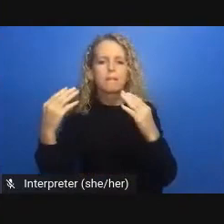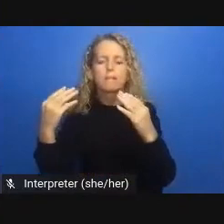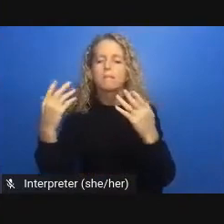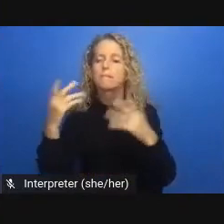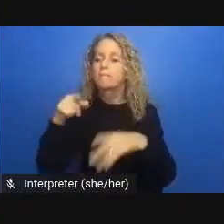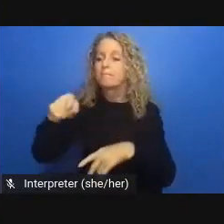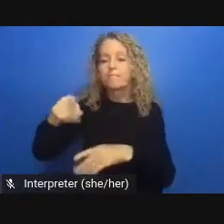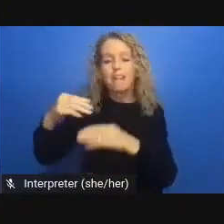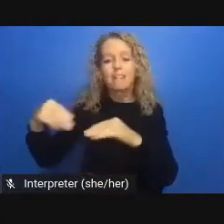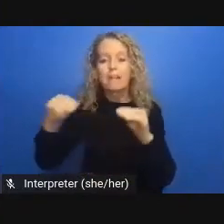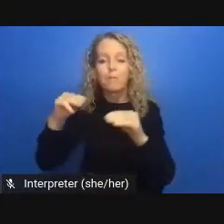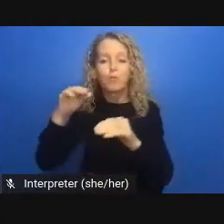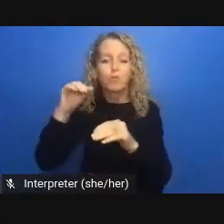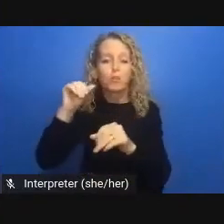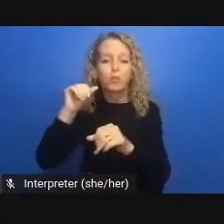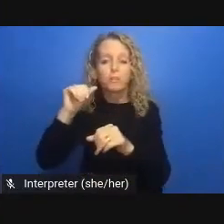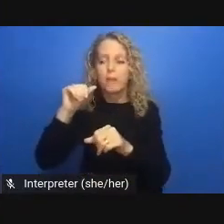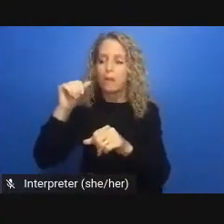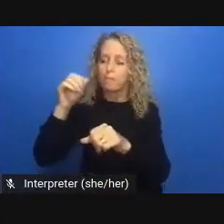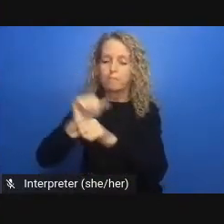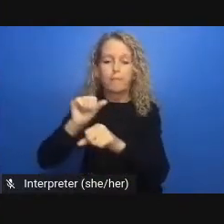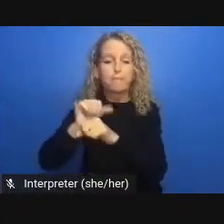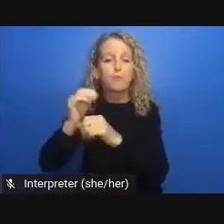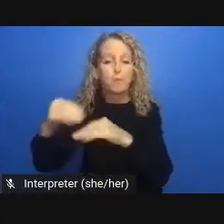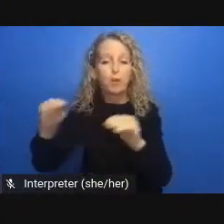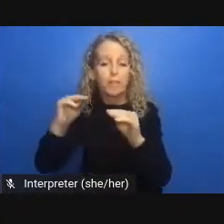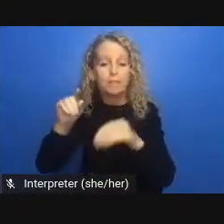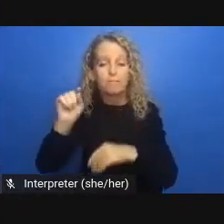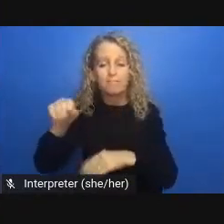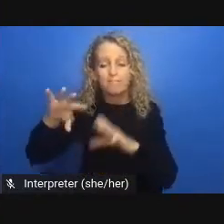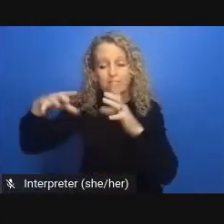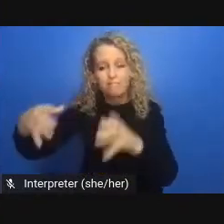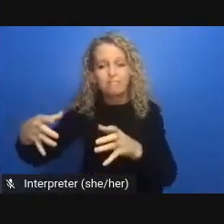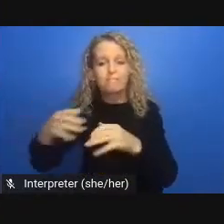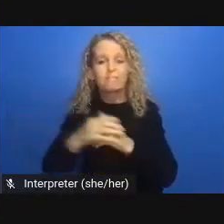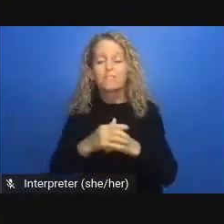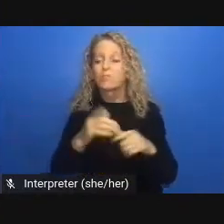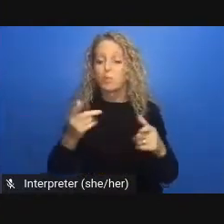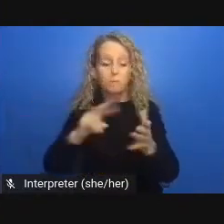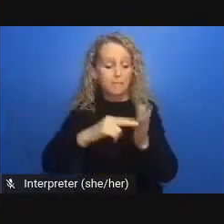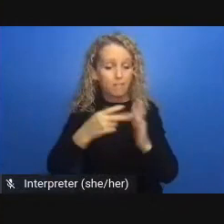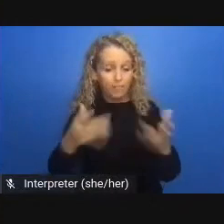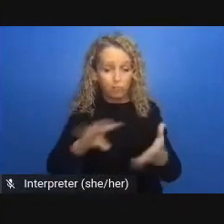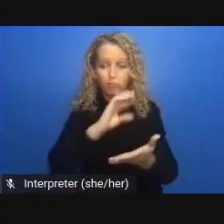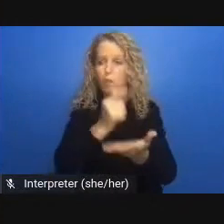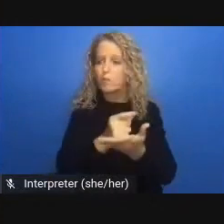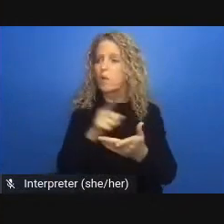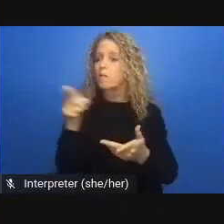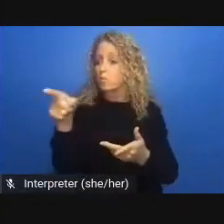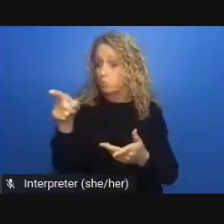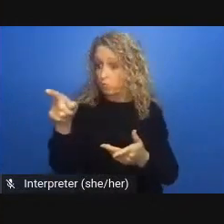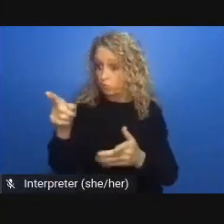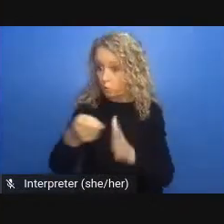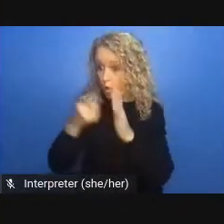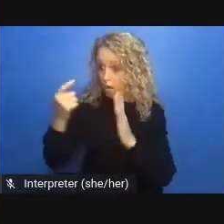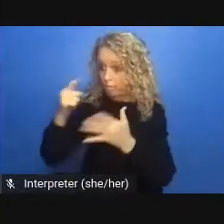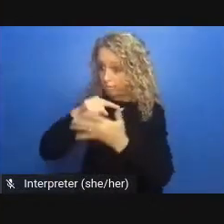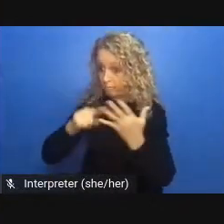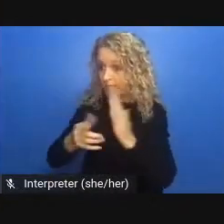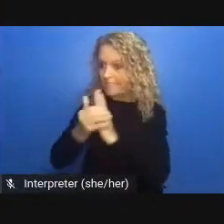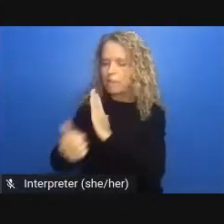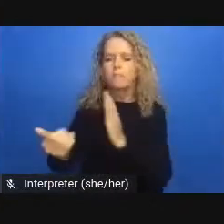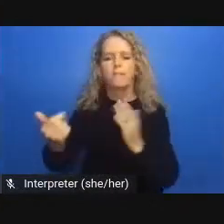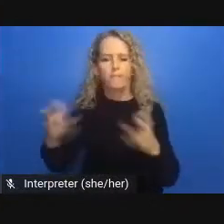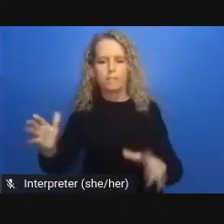employers want, and can they go to employers and say, look, I've got these skills that you need. And then we've got a really, really good match between the skills